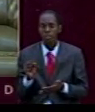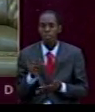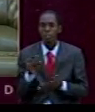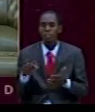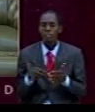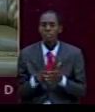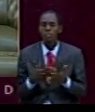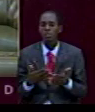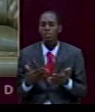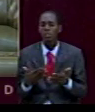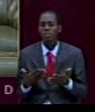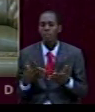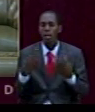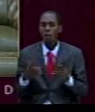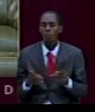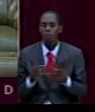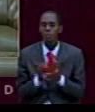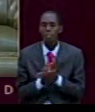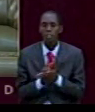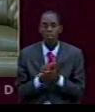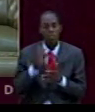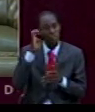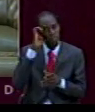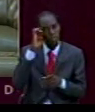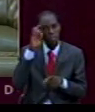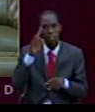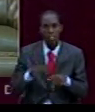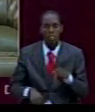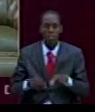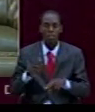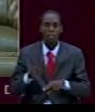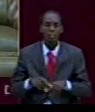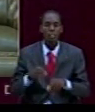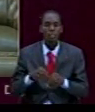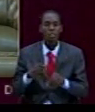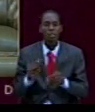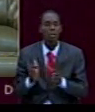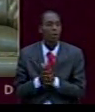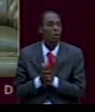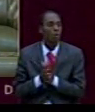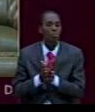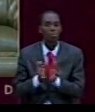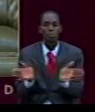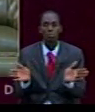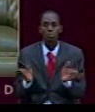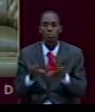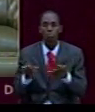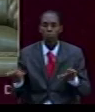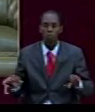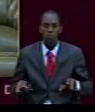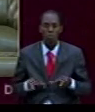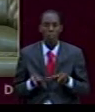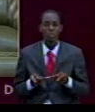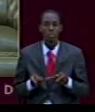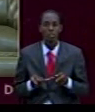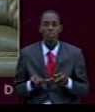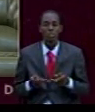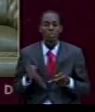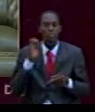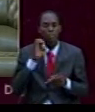that I can't sit in an open space, or after carrying a load, you expect me to just sit down. I will have